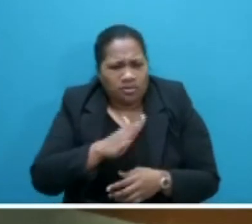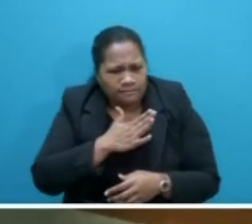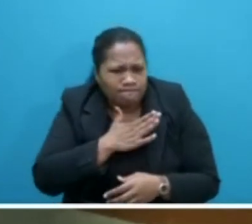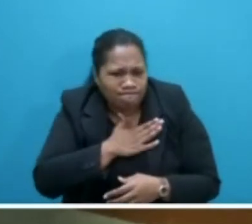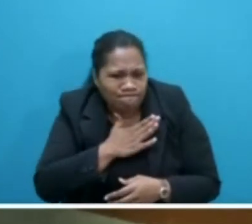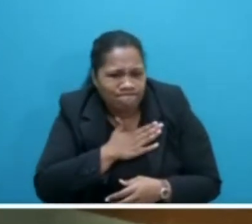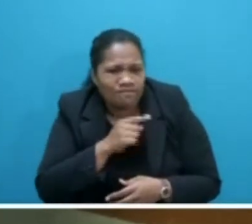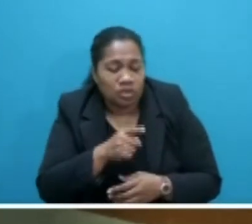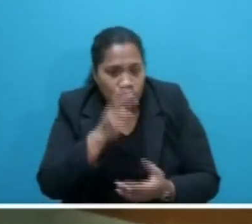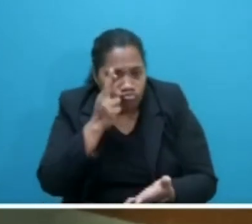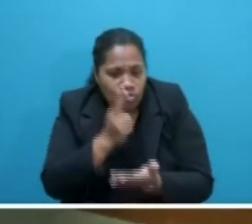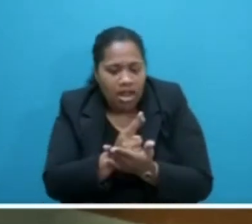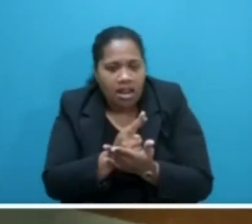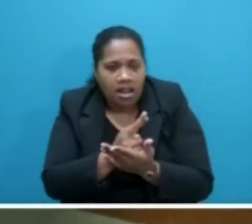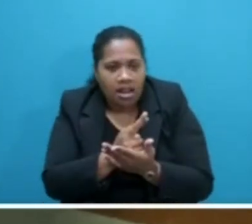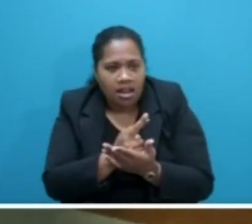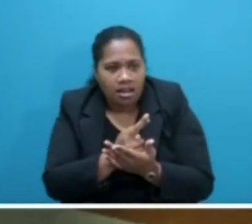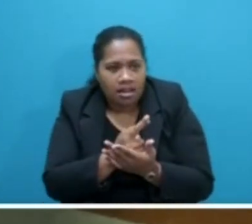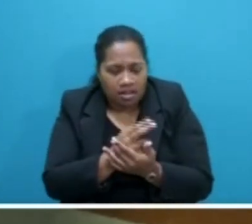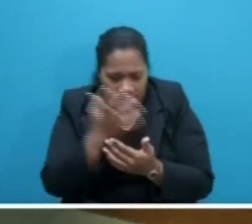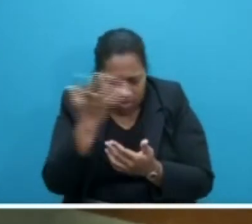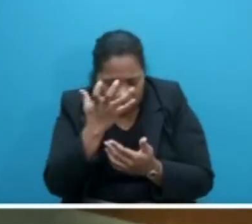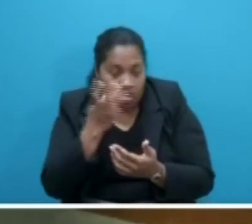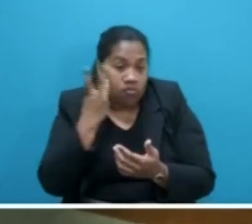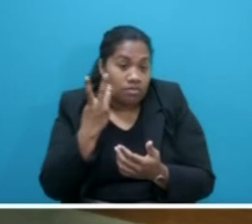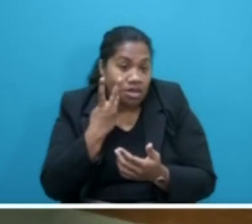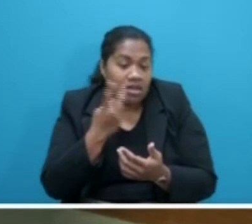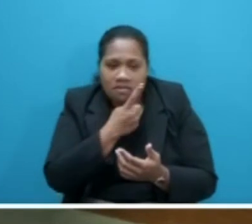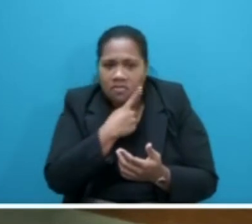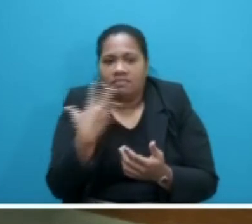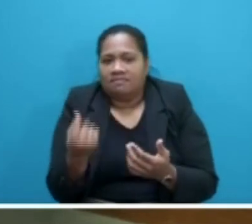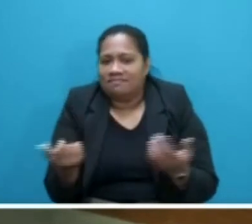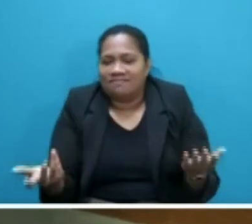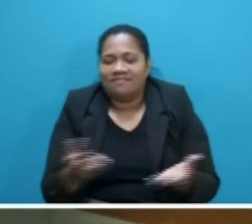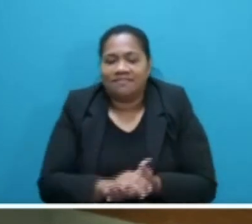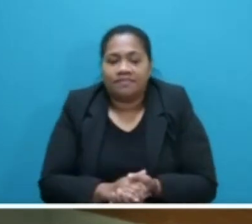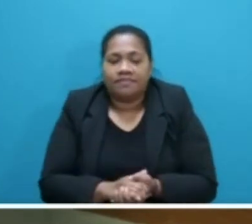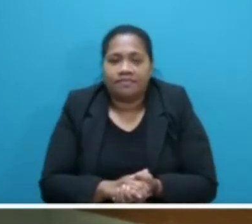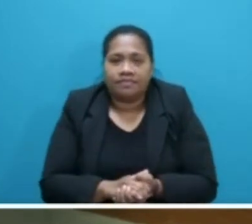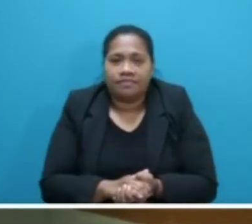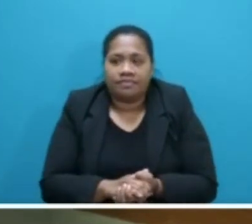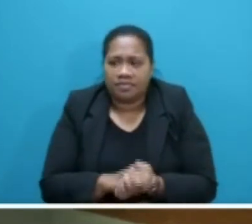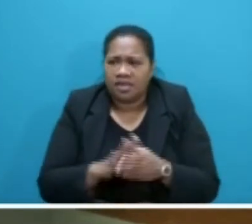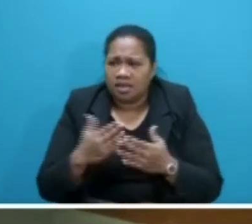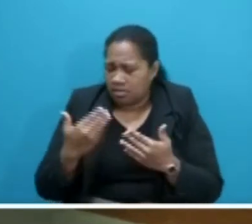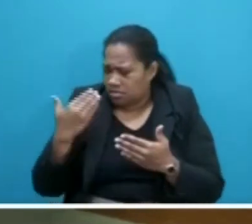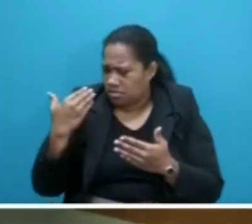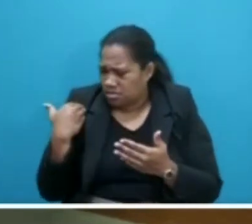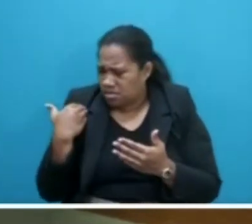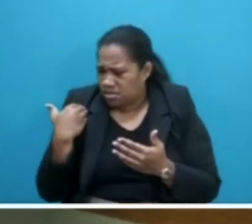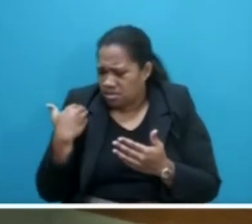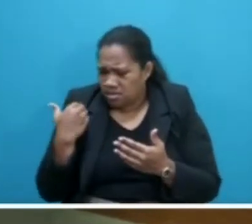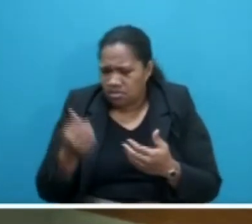very real threats and discrimination women and girls face. The most recent loss of a 4-month-old infant